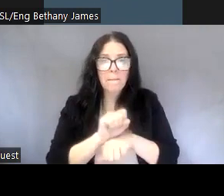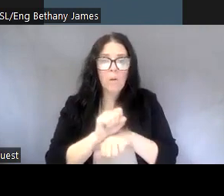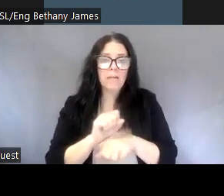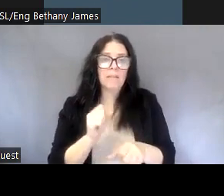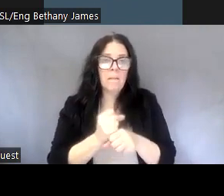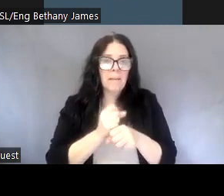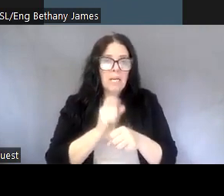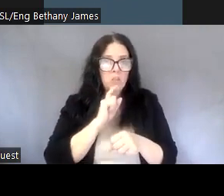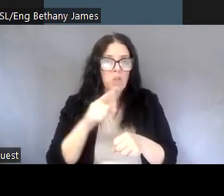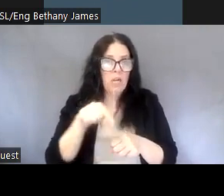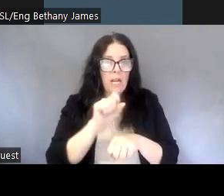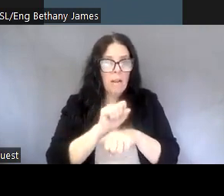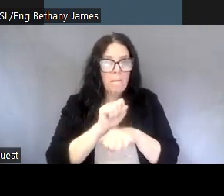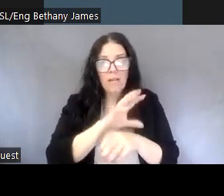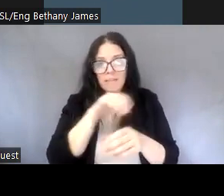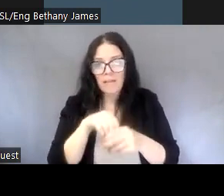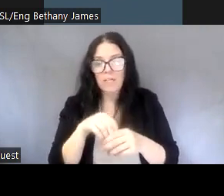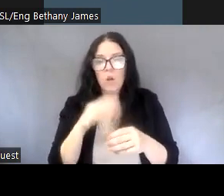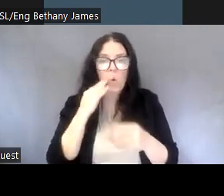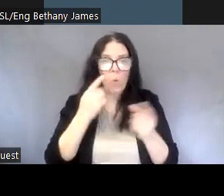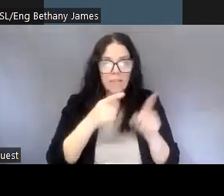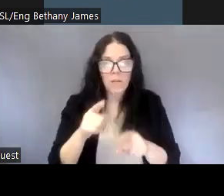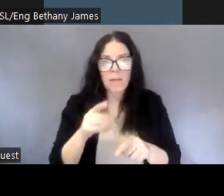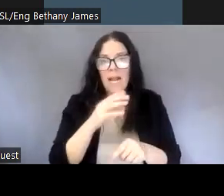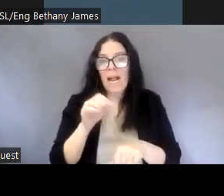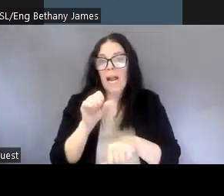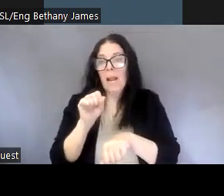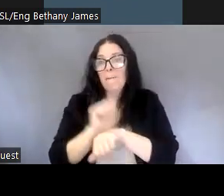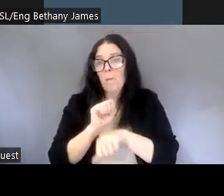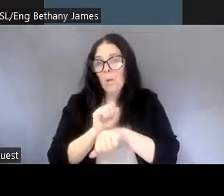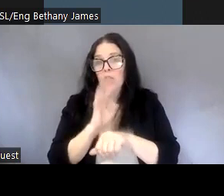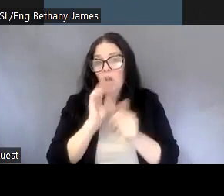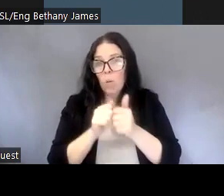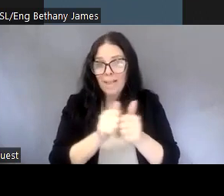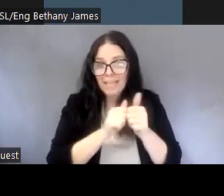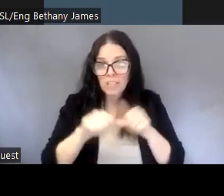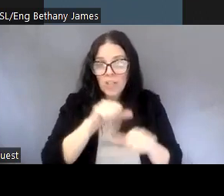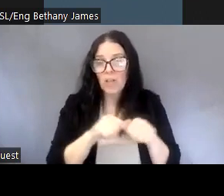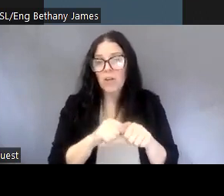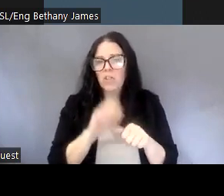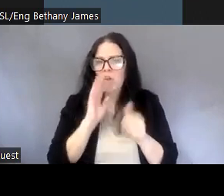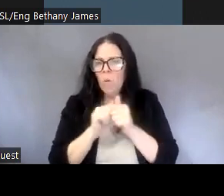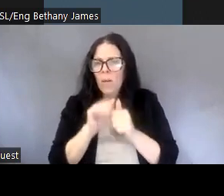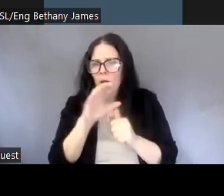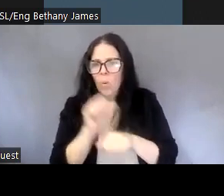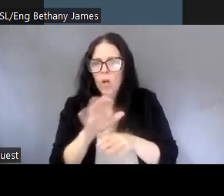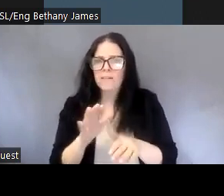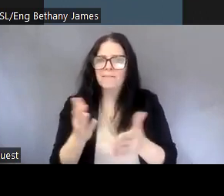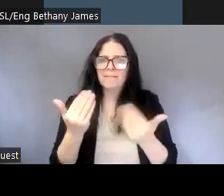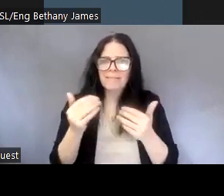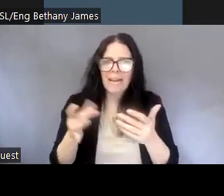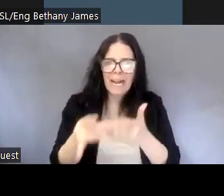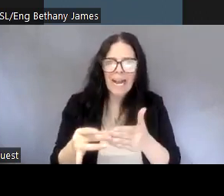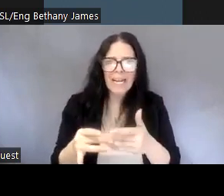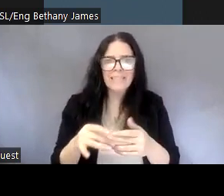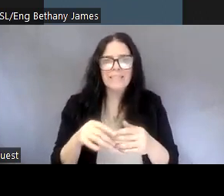employees understand what's going on, and employees talking to each other. Talk to your coworkers, get guidance from them when you're facing stresses. What